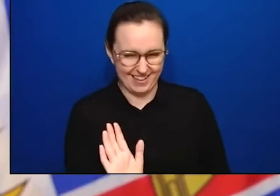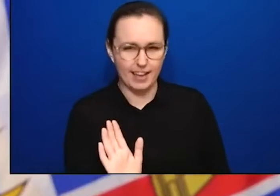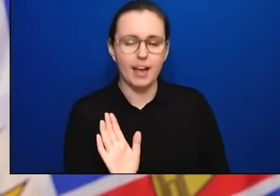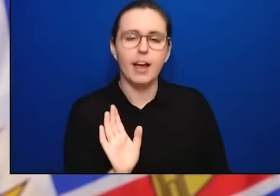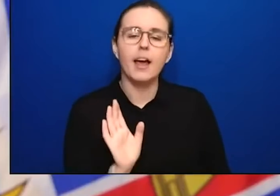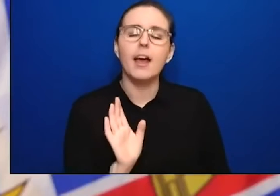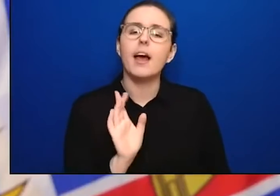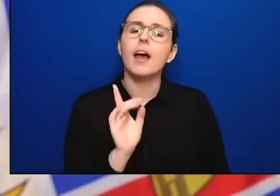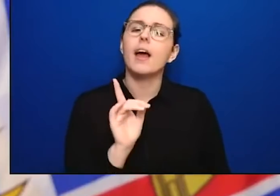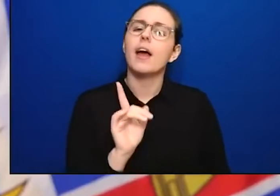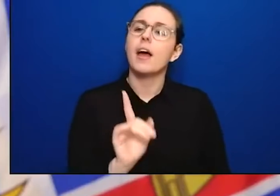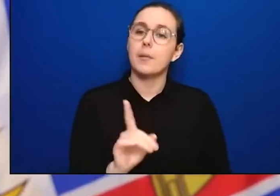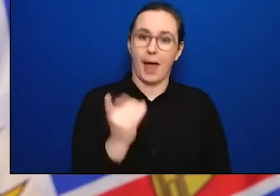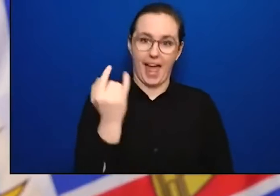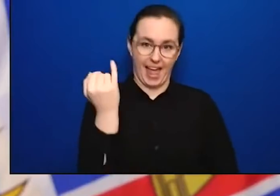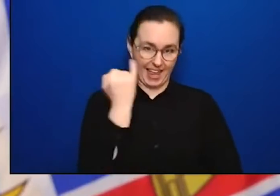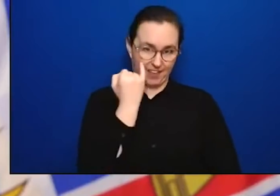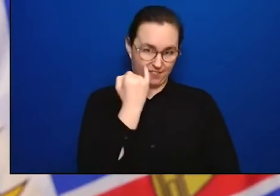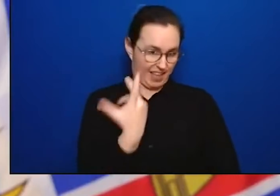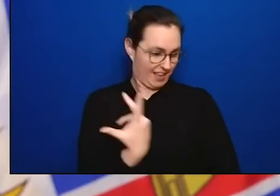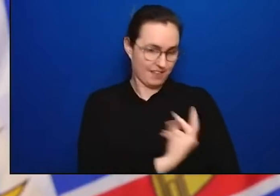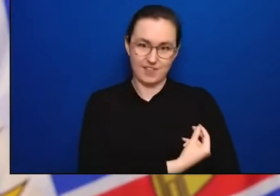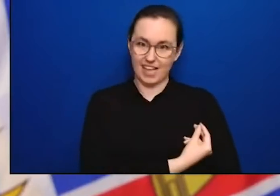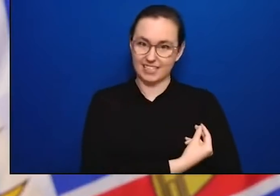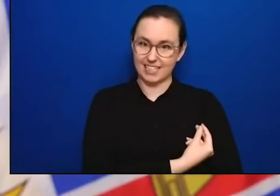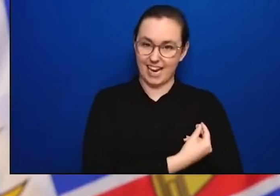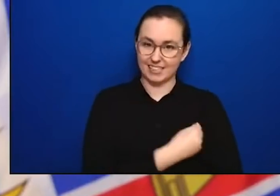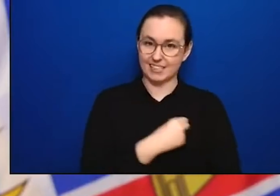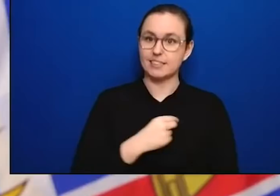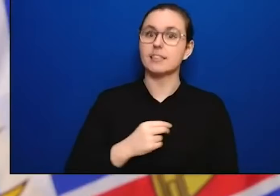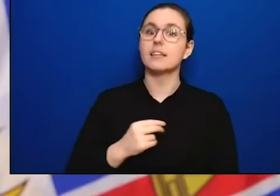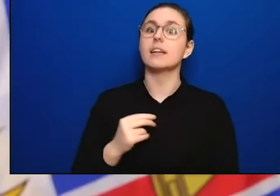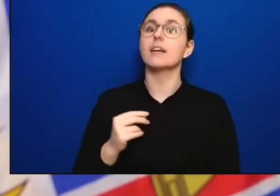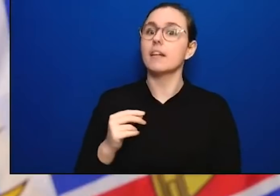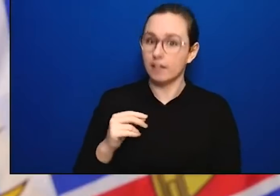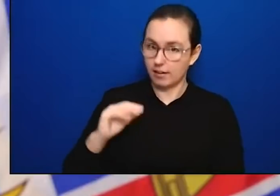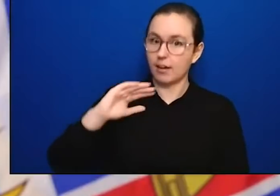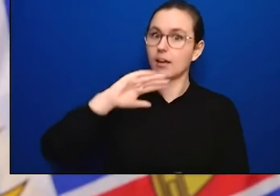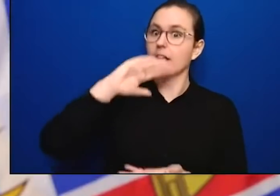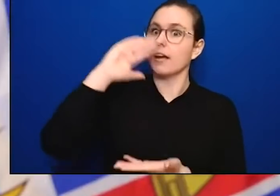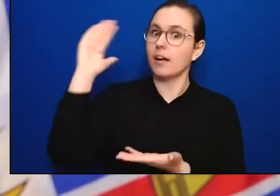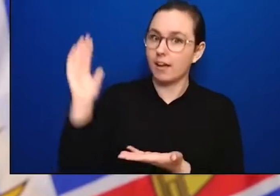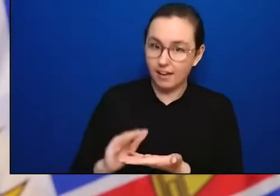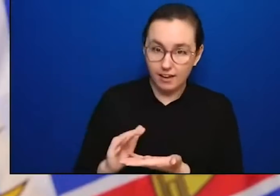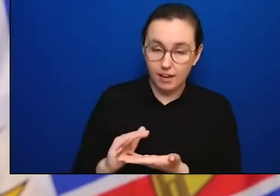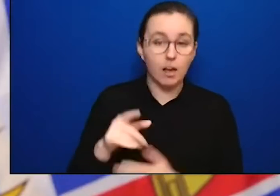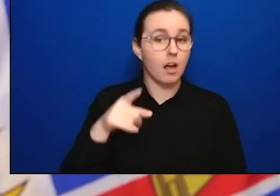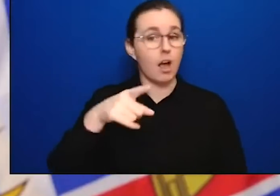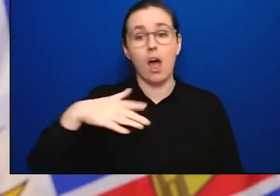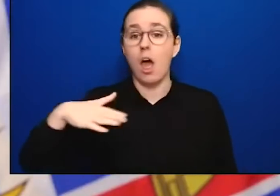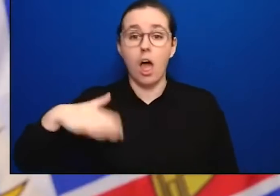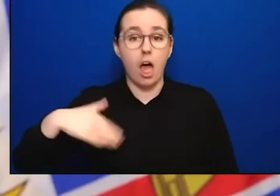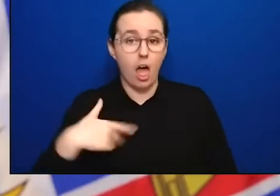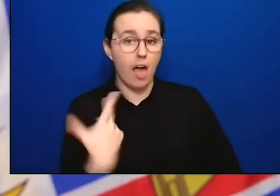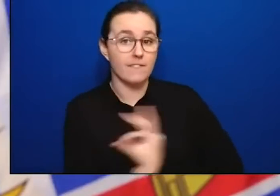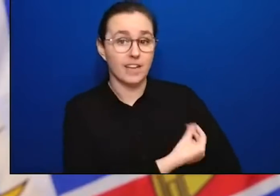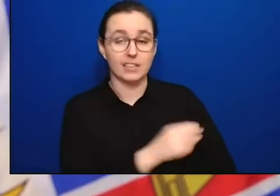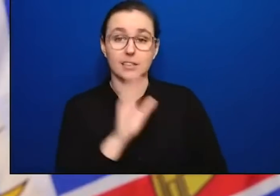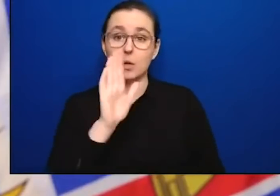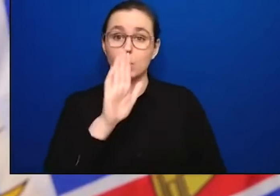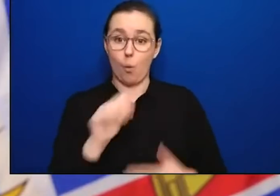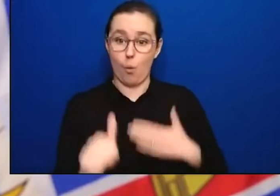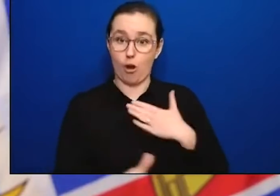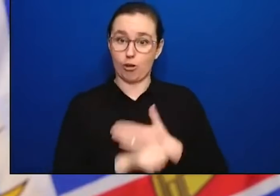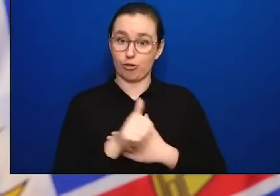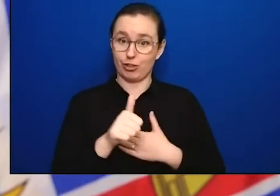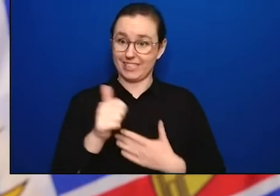continue to see that if you're not vaccinated, your personal risk has gone up dramatically with Omicron, with the